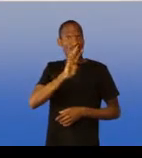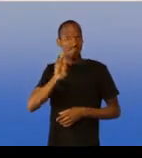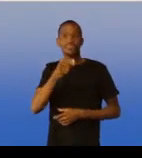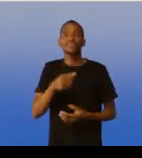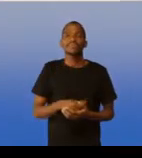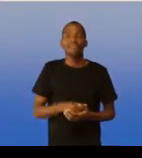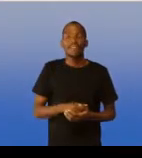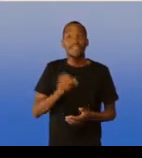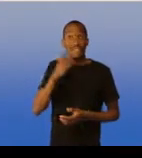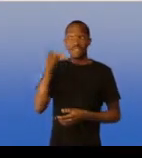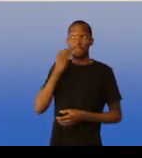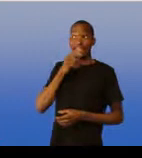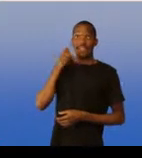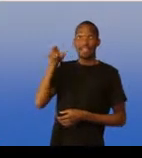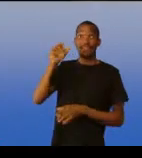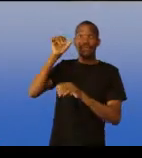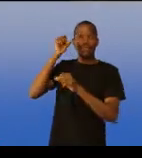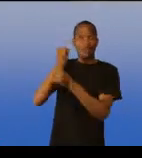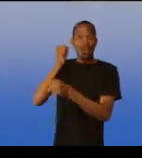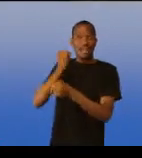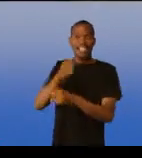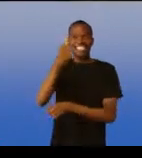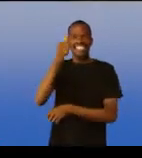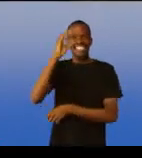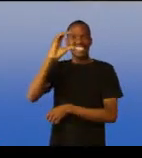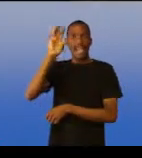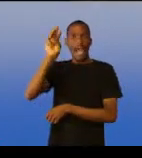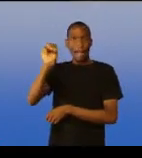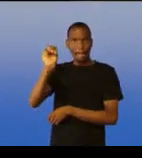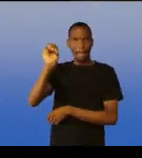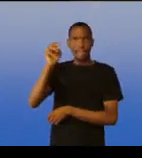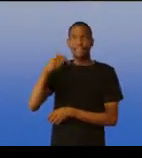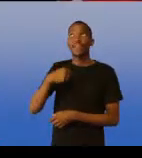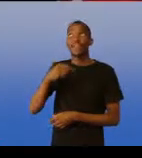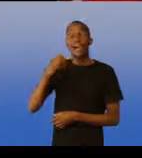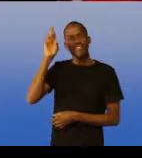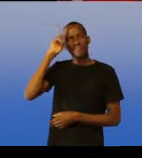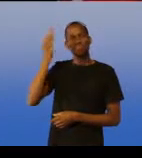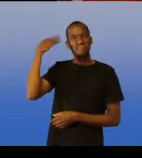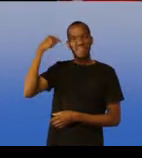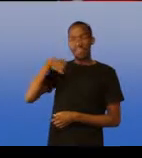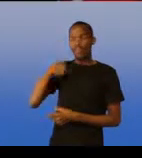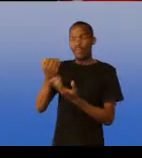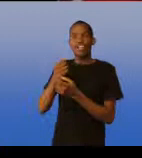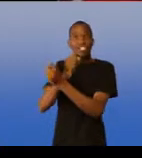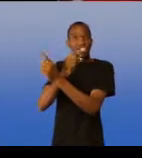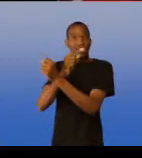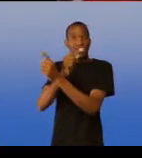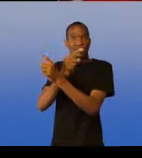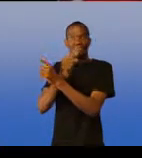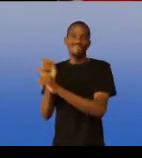at TCM. And that time I wanted to take a taxi going home, but I decided to